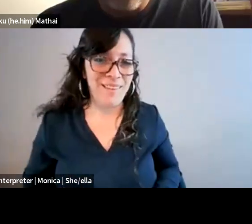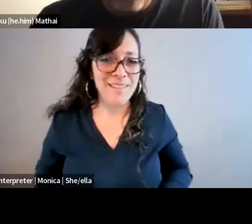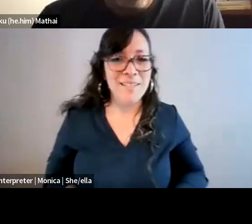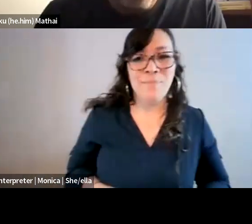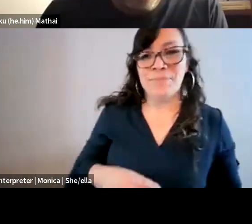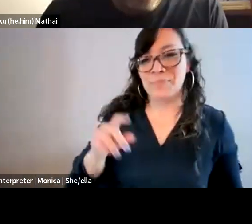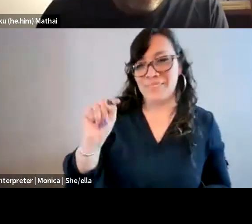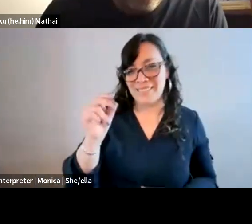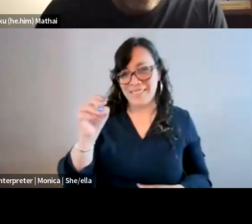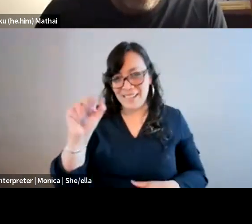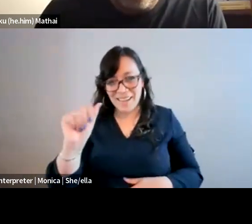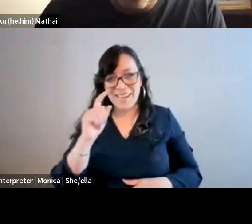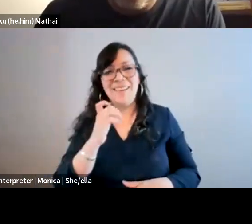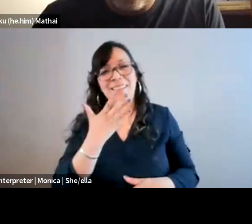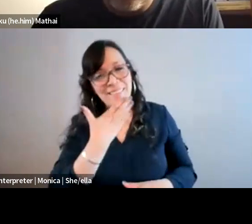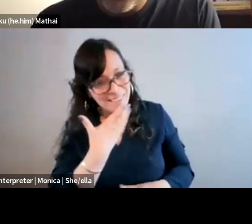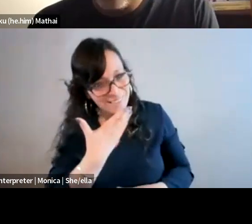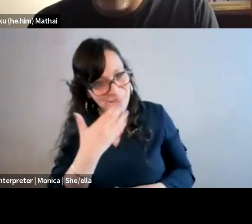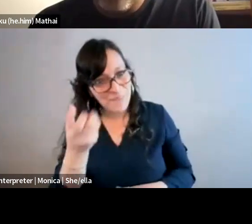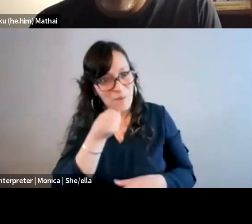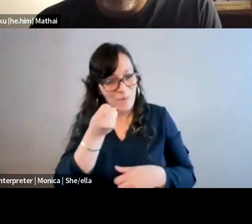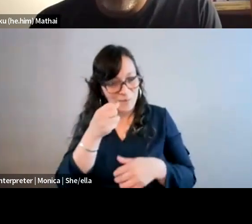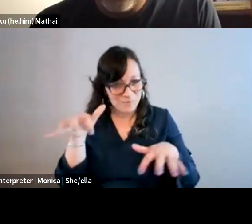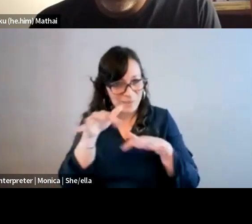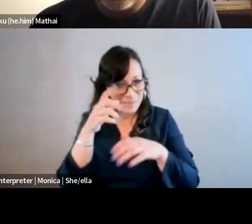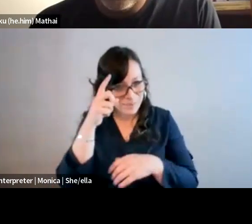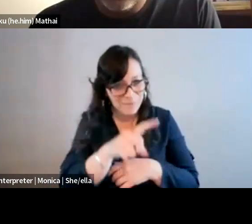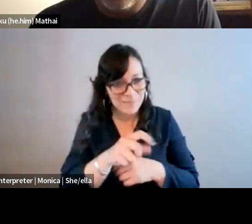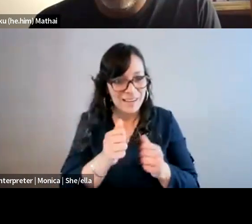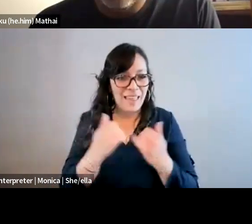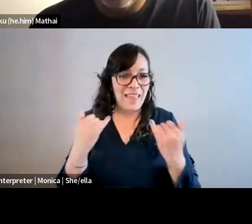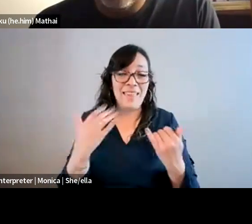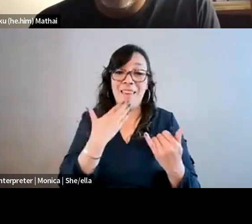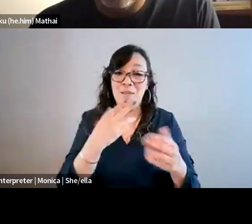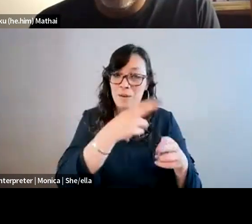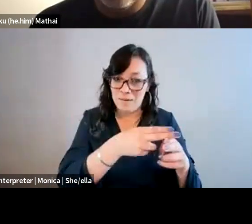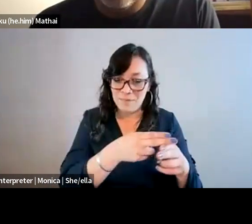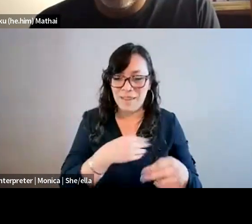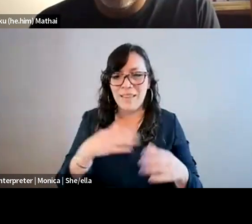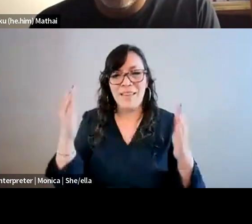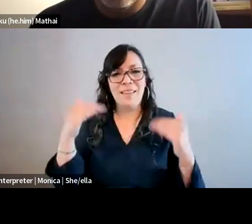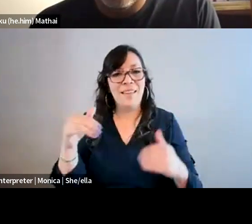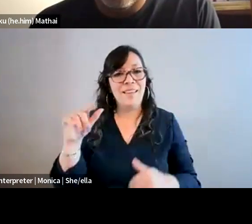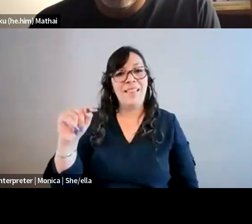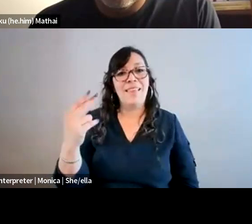Thank you, Chaku. We hold space with you today, and thank you for naming that. And next, I'd like to invite Theo.